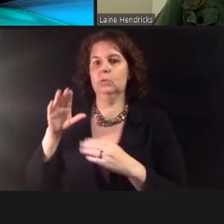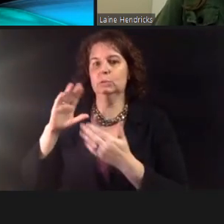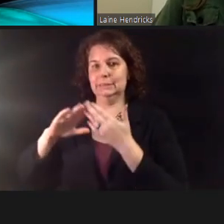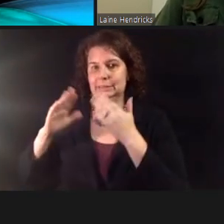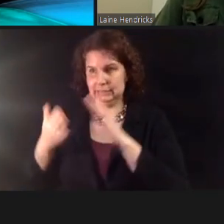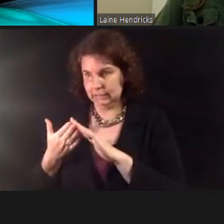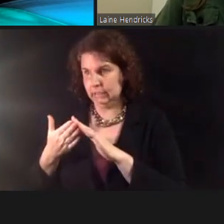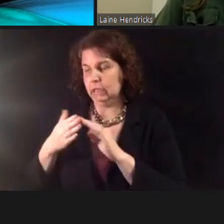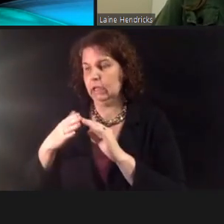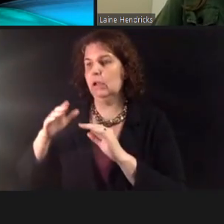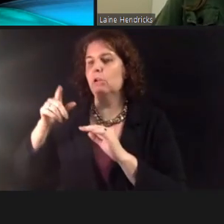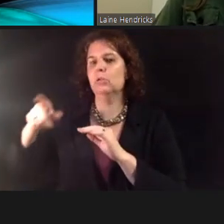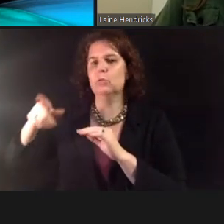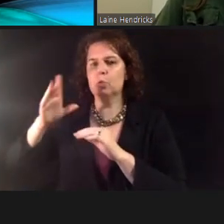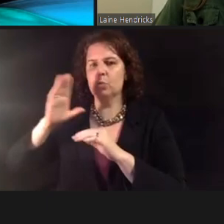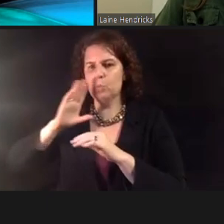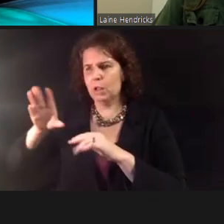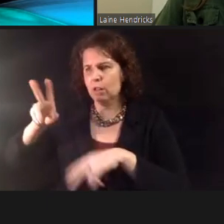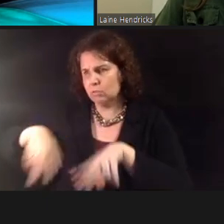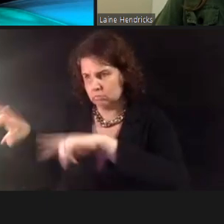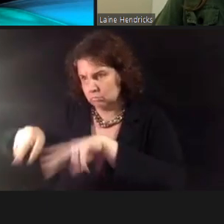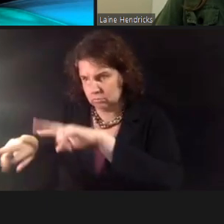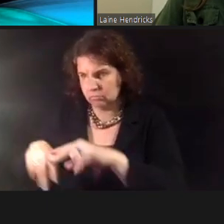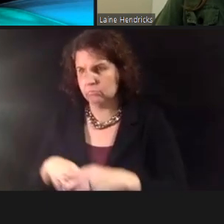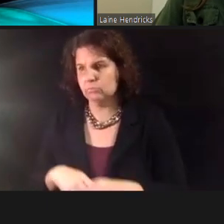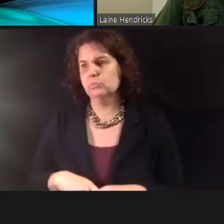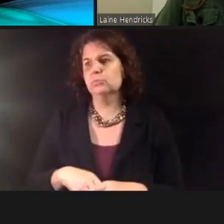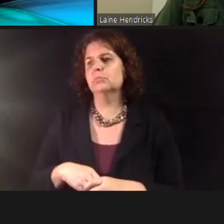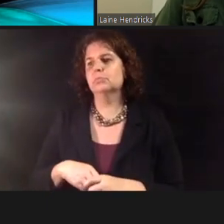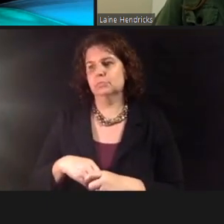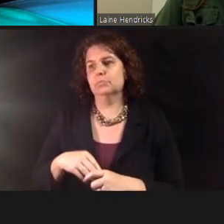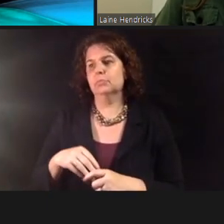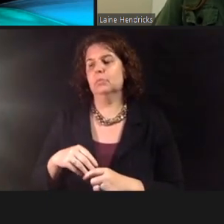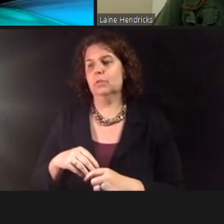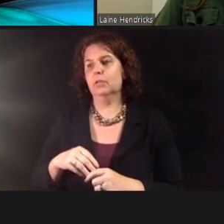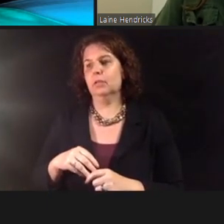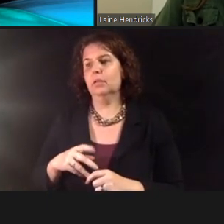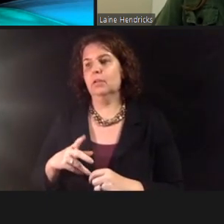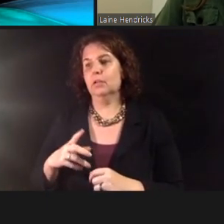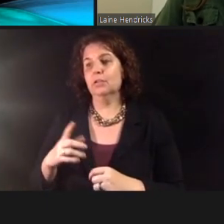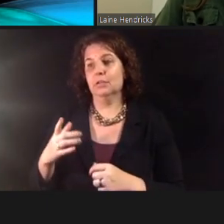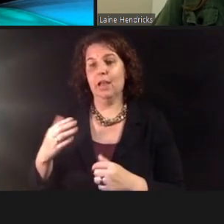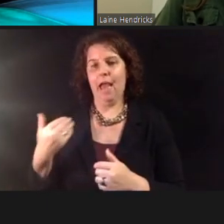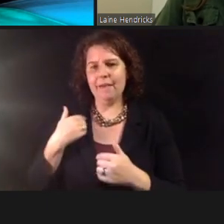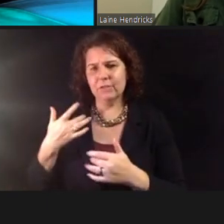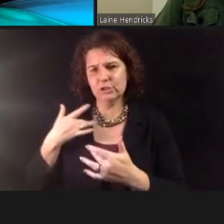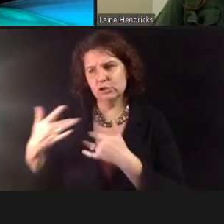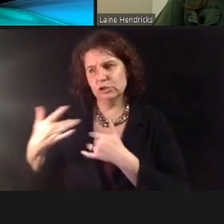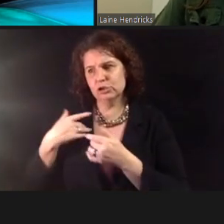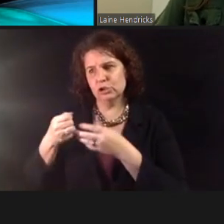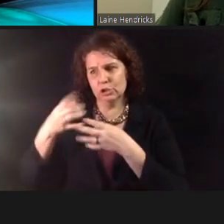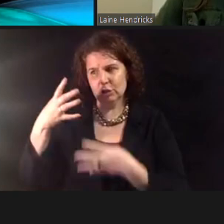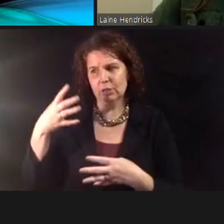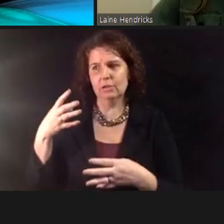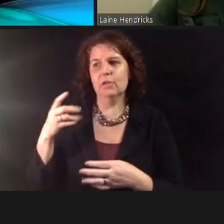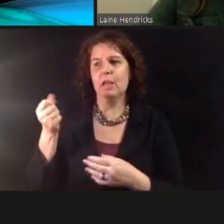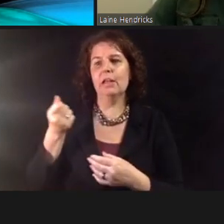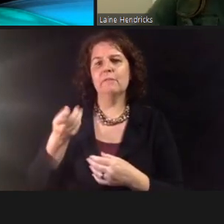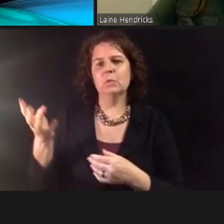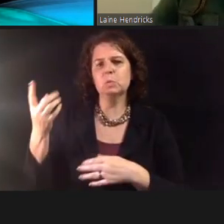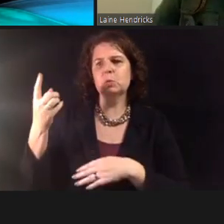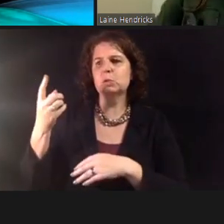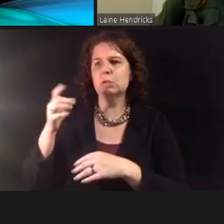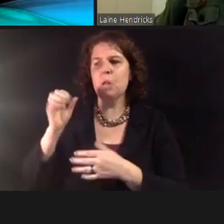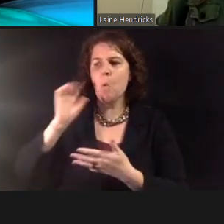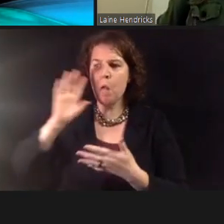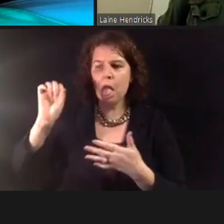that there's been a complaint filed against you. Here's the concerns. And then over the next few days, task force members will be